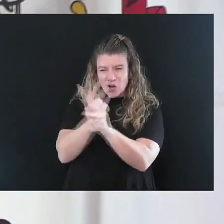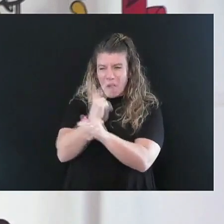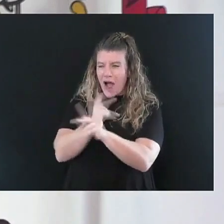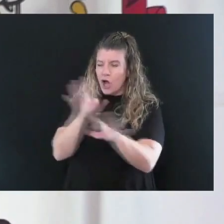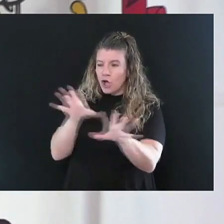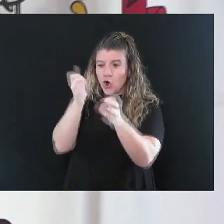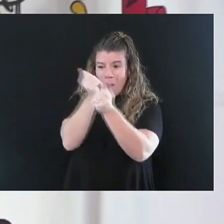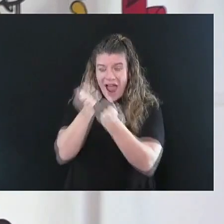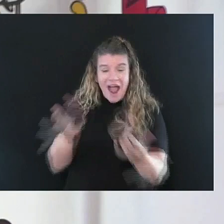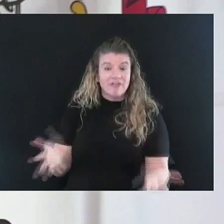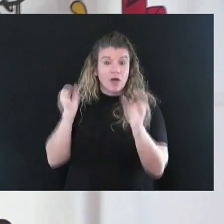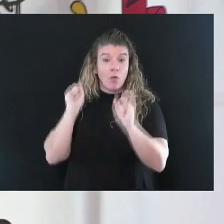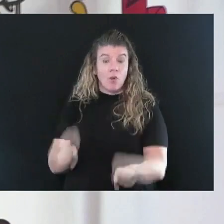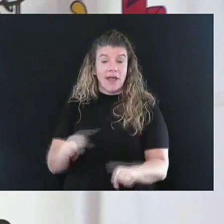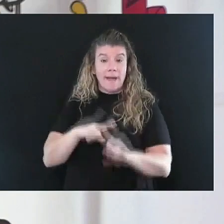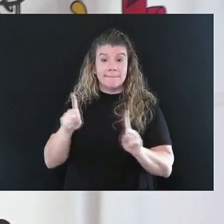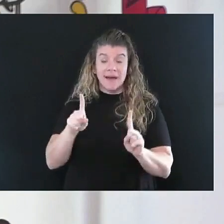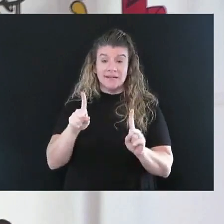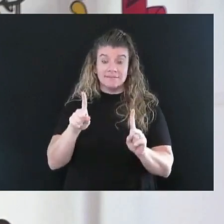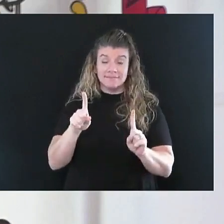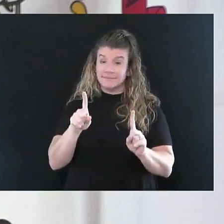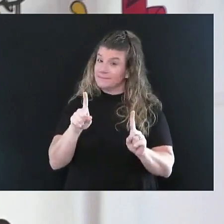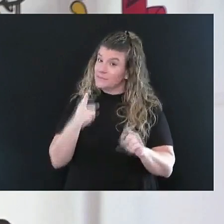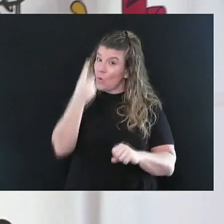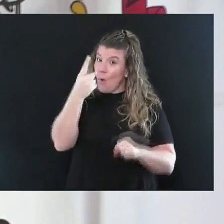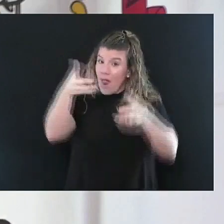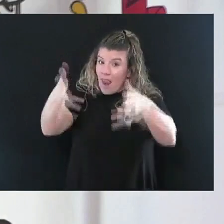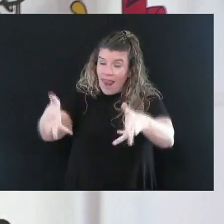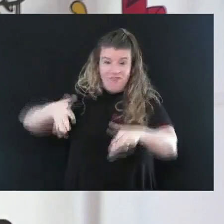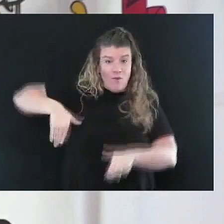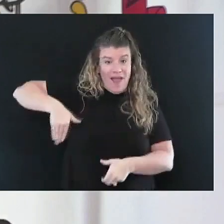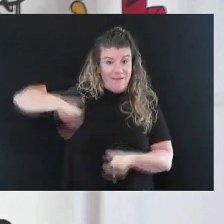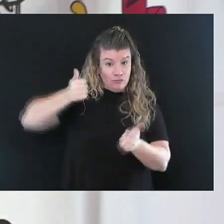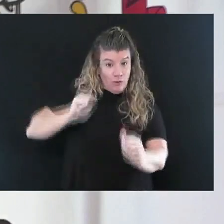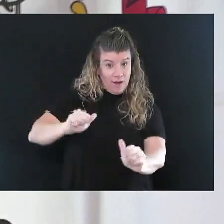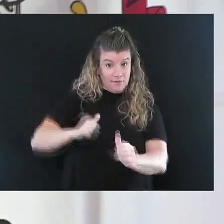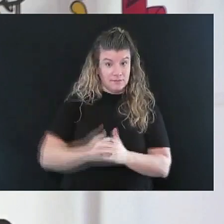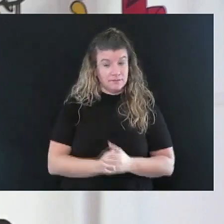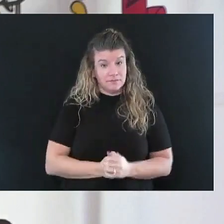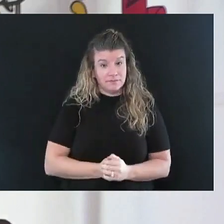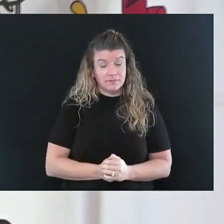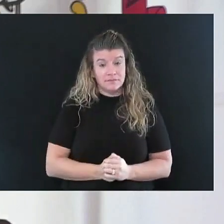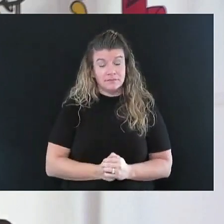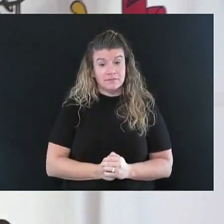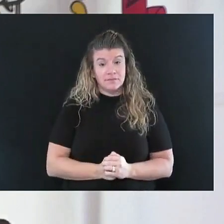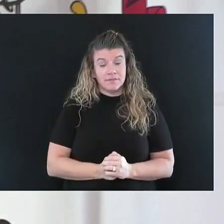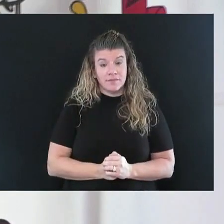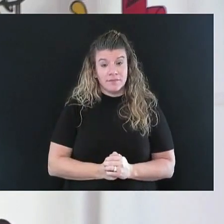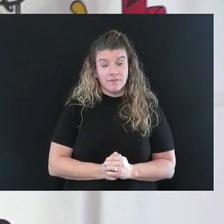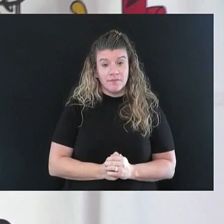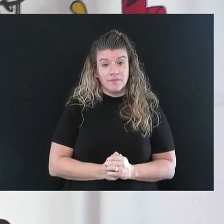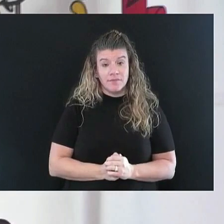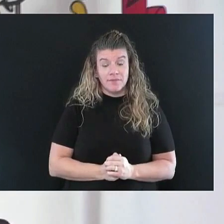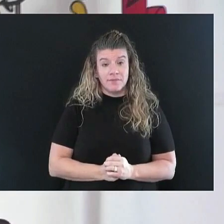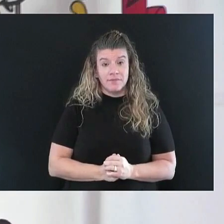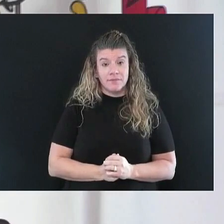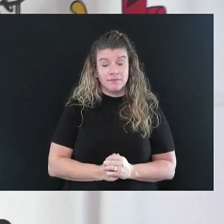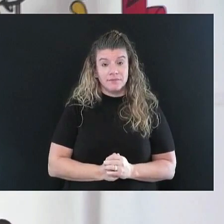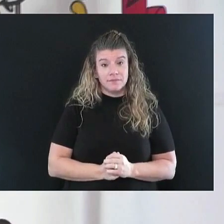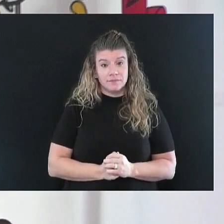can, except one thing, and that's just this. We know there's going to